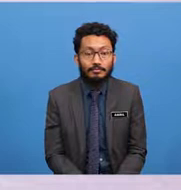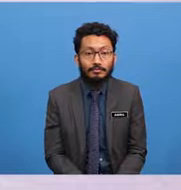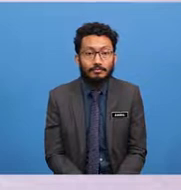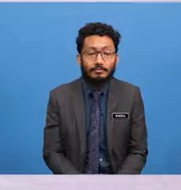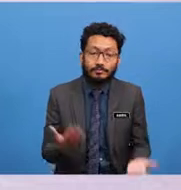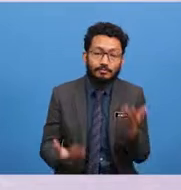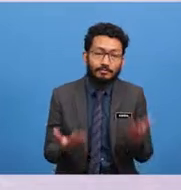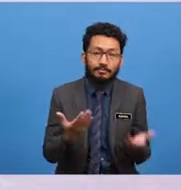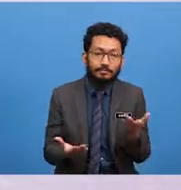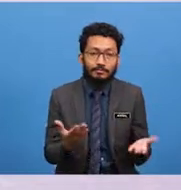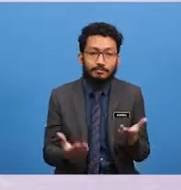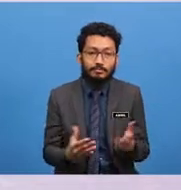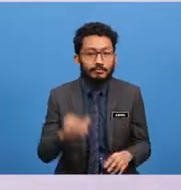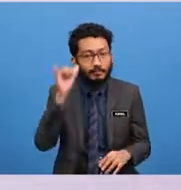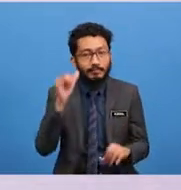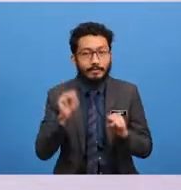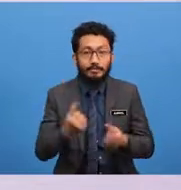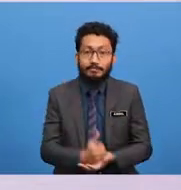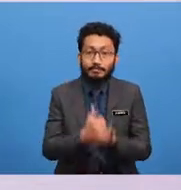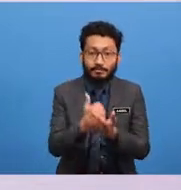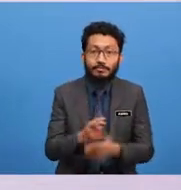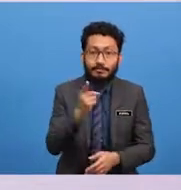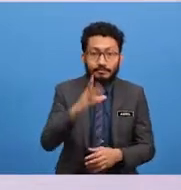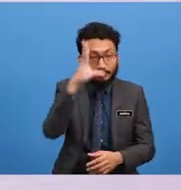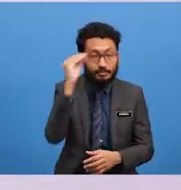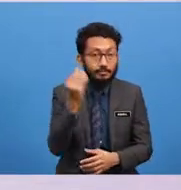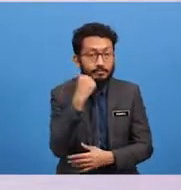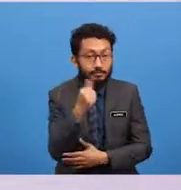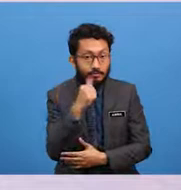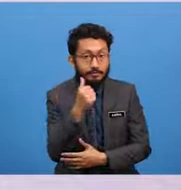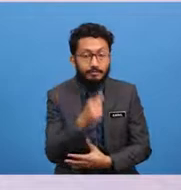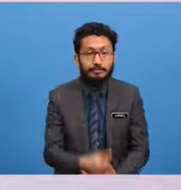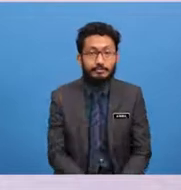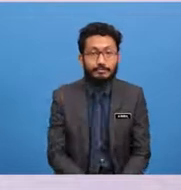Perhaps Yolo can help you, boys and girls.